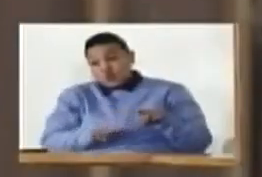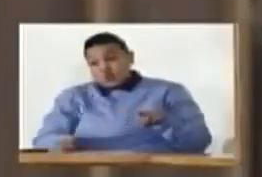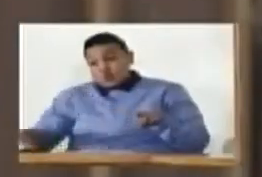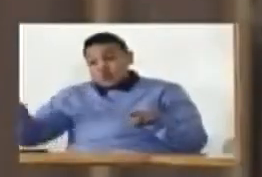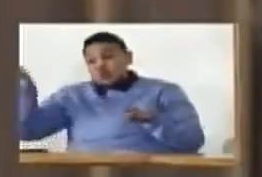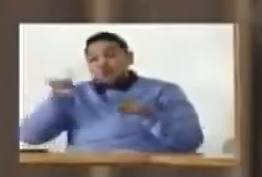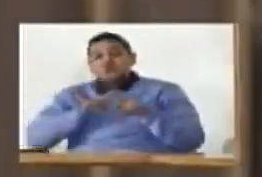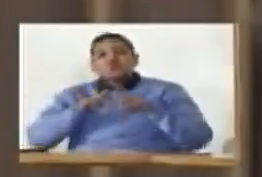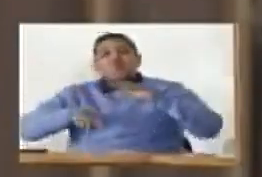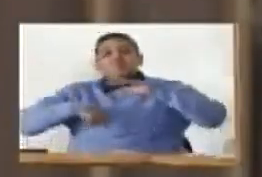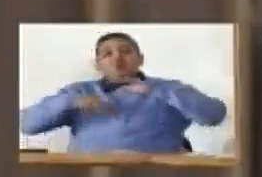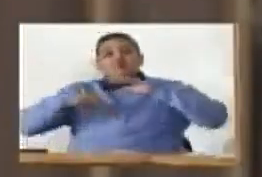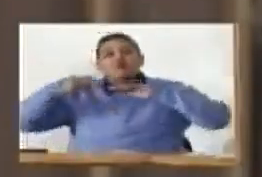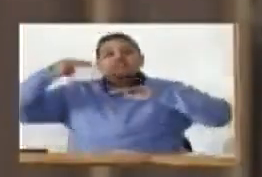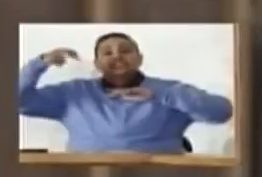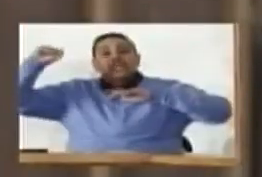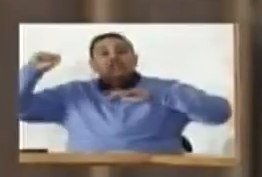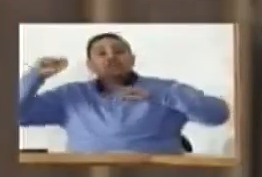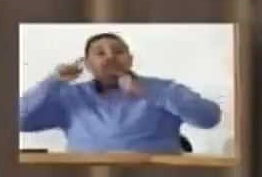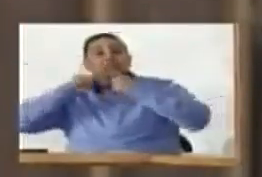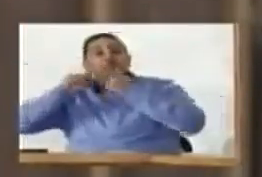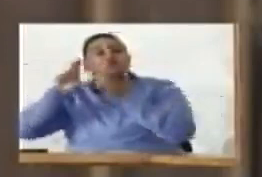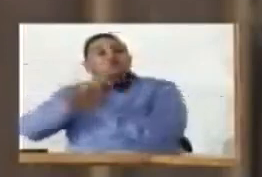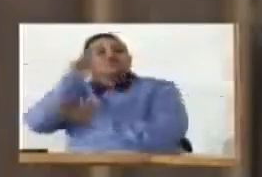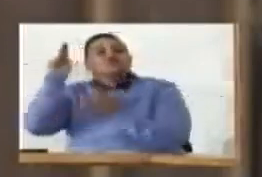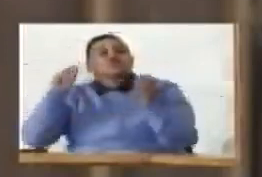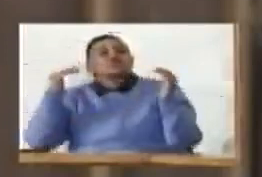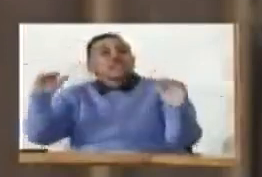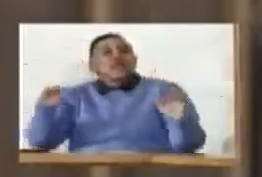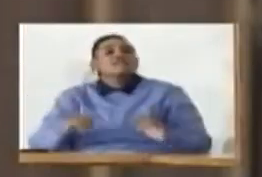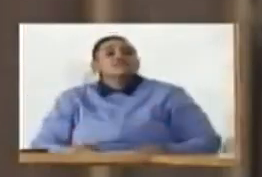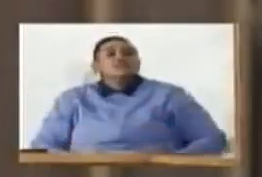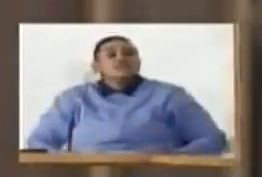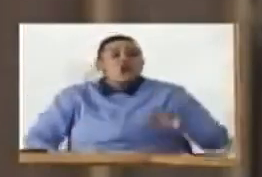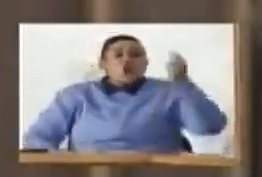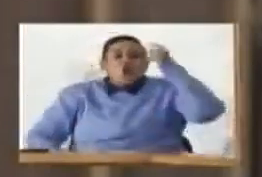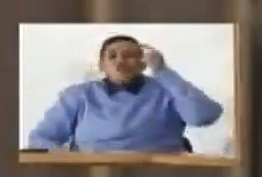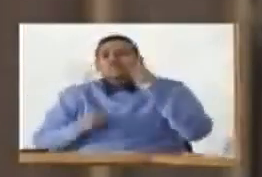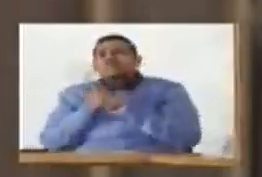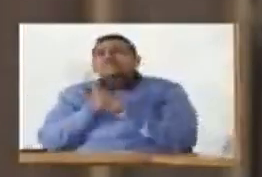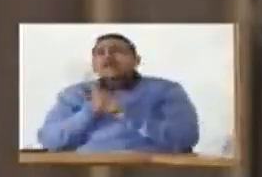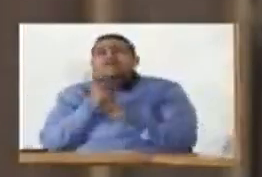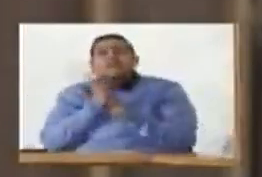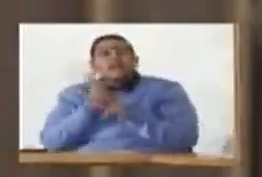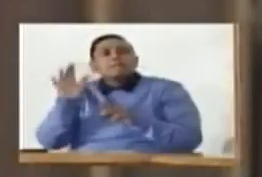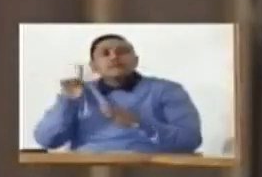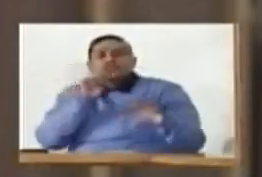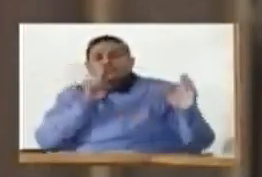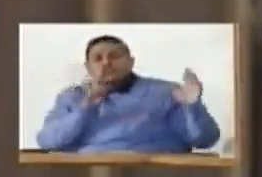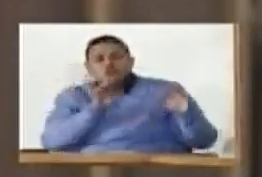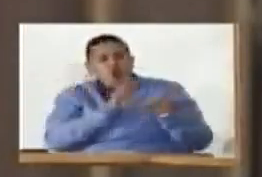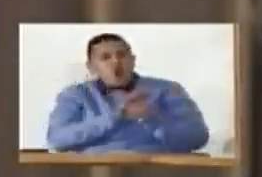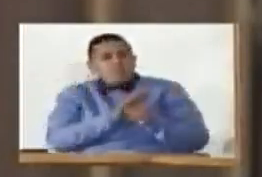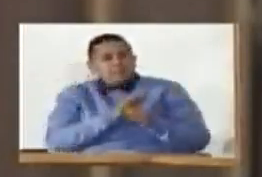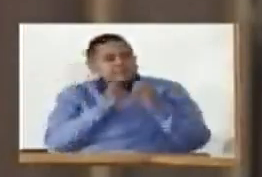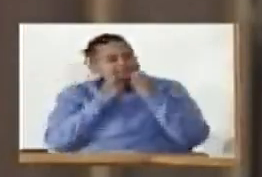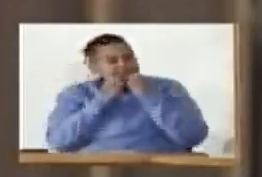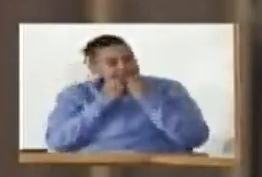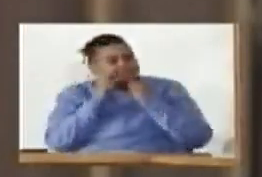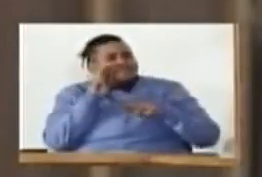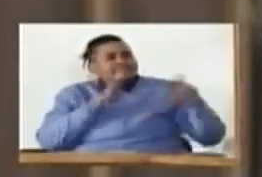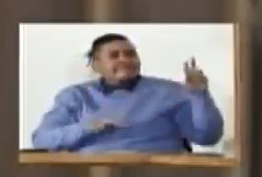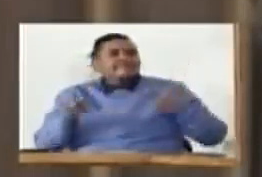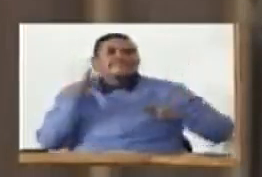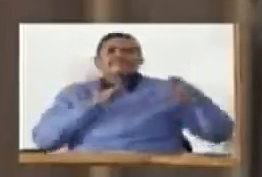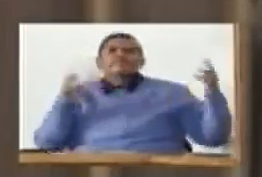primary, secondary, and tertiary levels. Government has kept its commitment to examine the